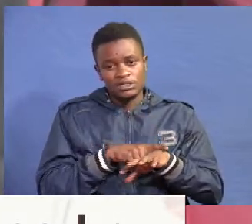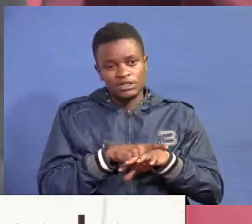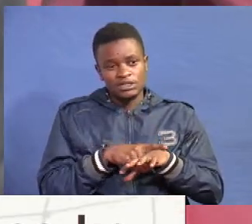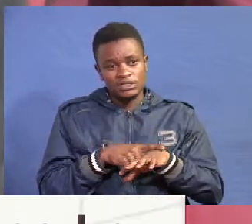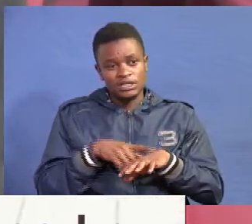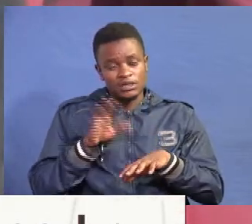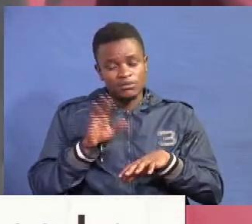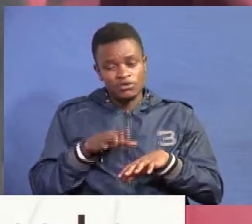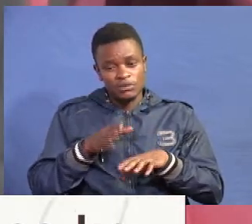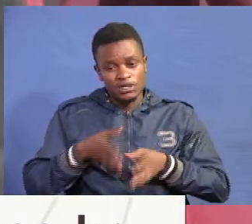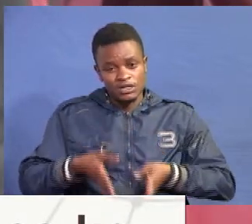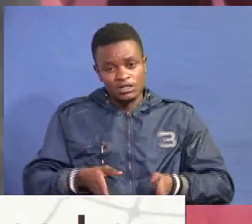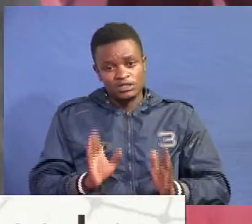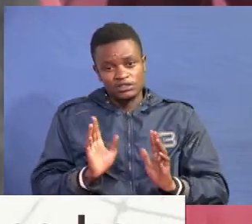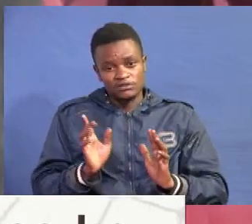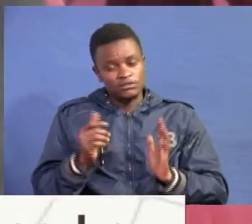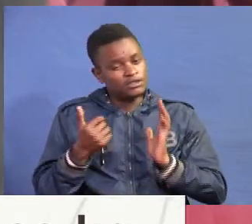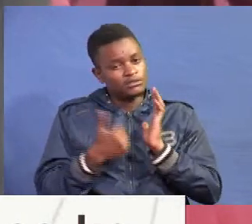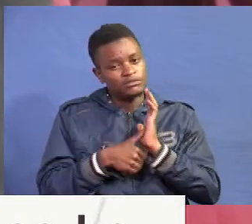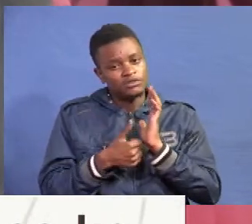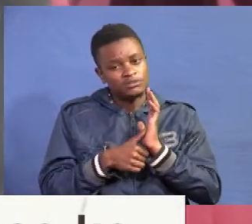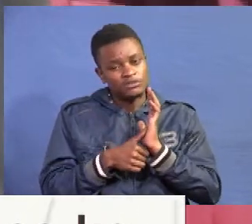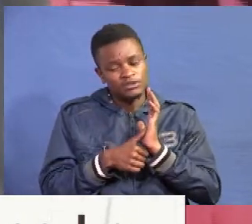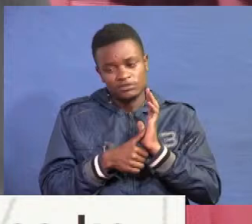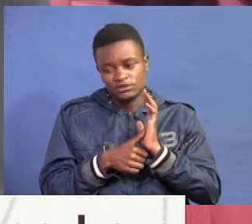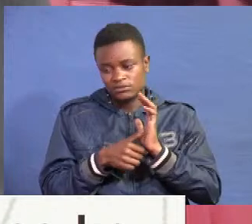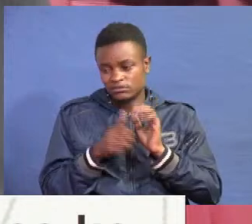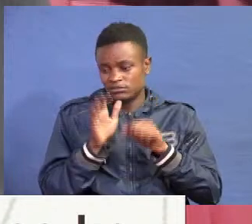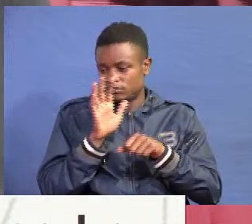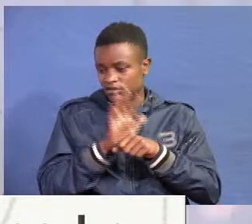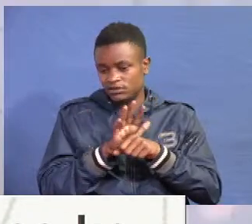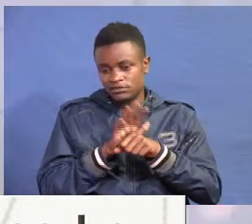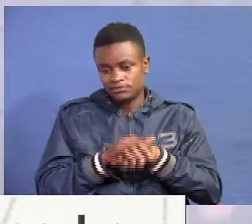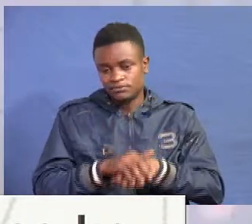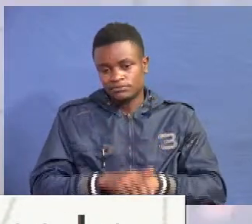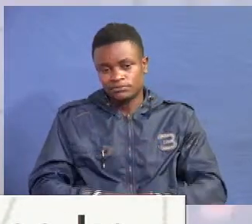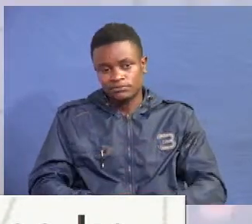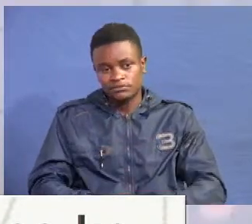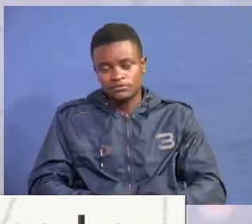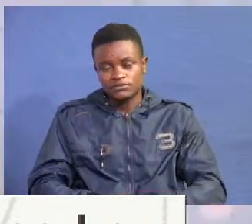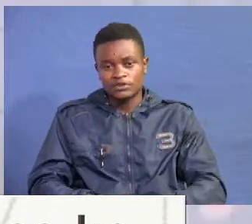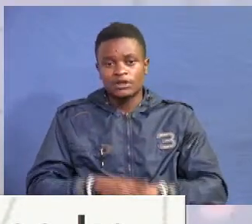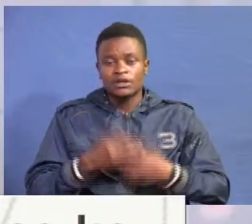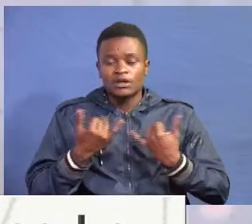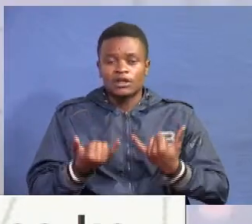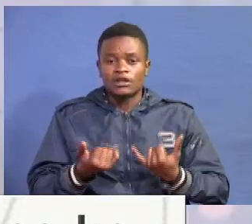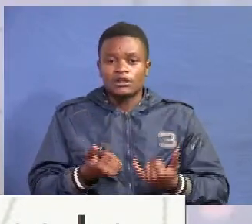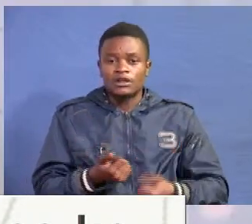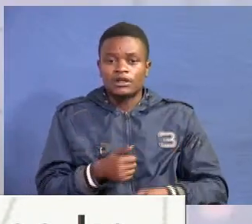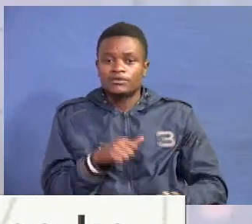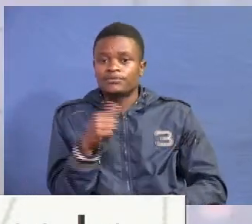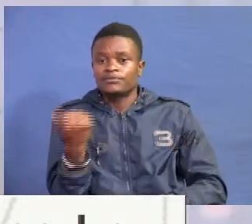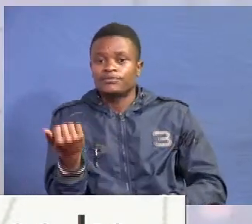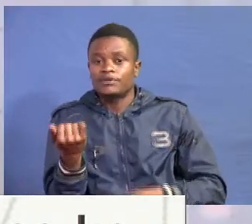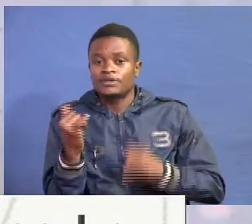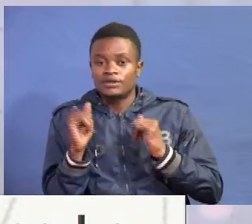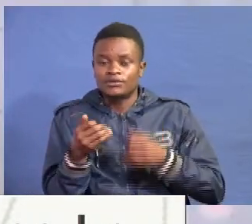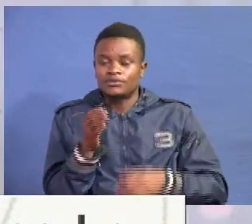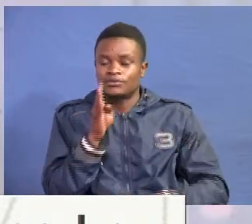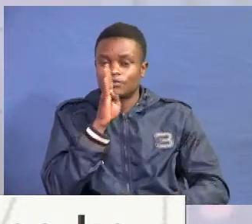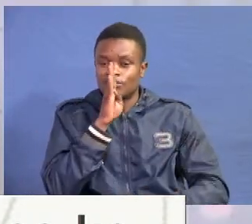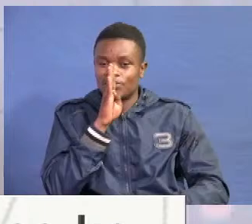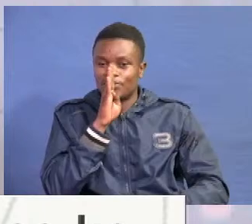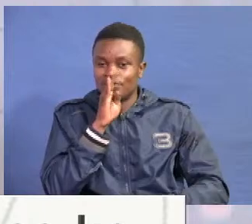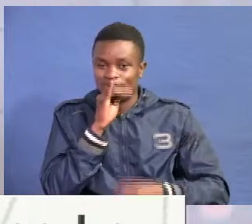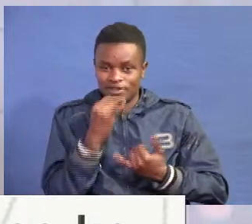ako na shida. Mtoto kama ni mgonjwa ako na shida. Now on that note, we're taking the very first break on the